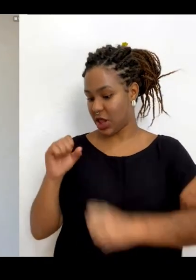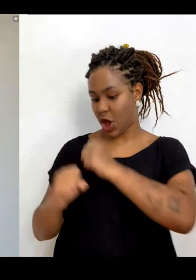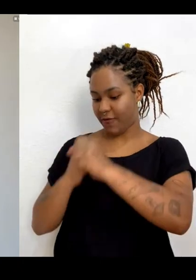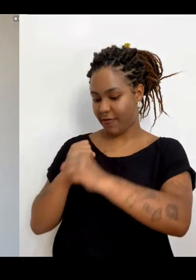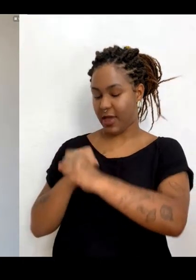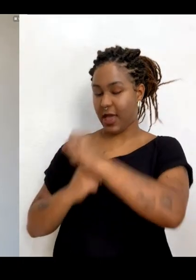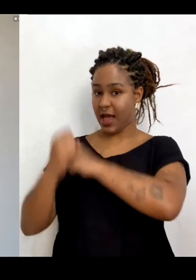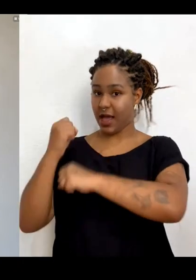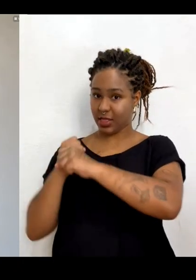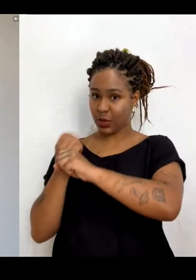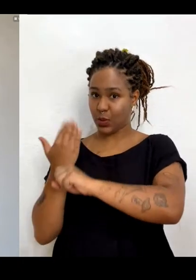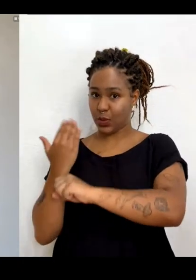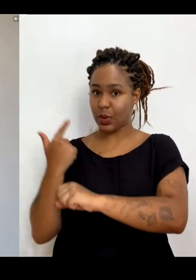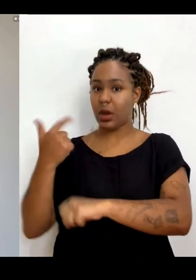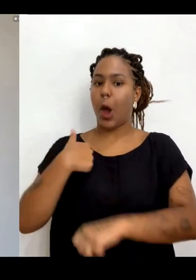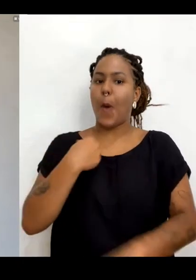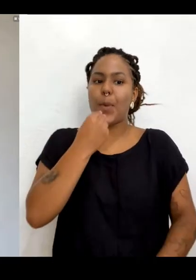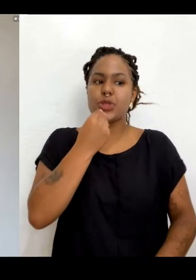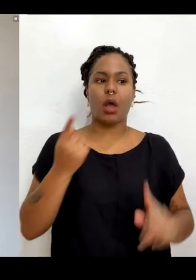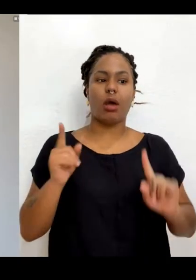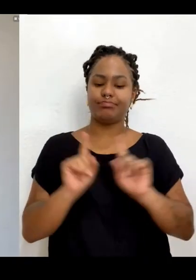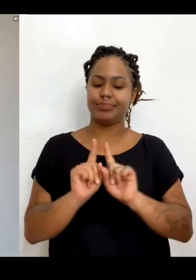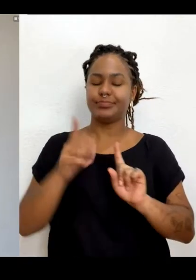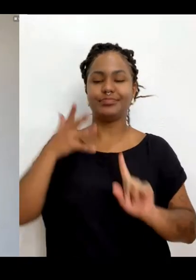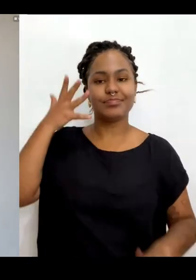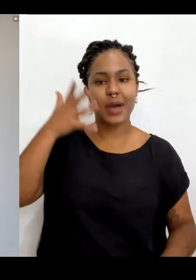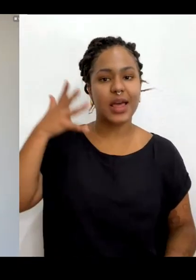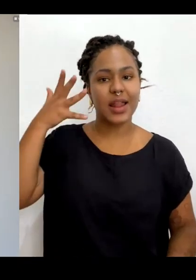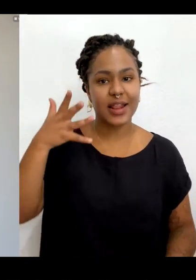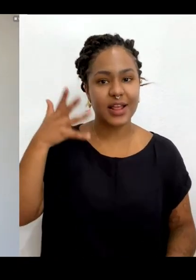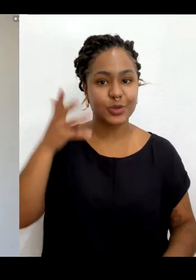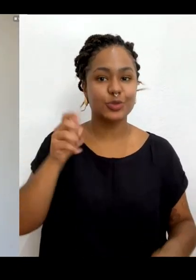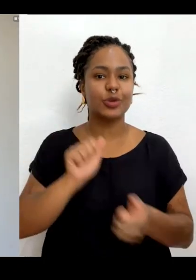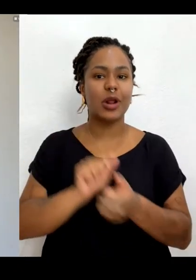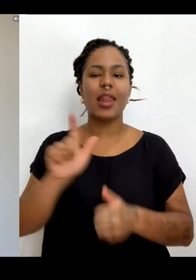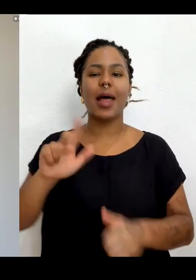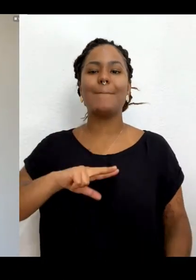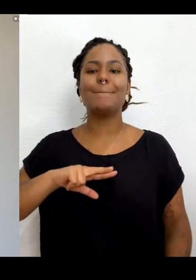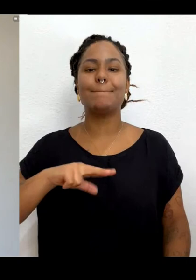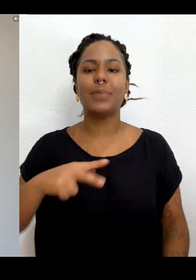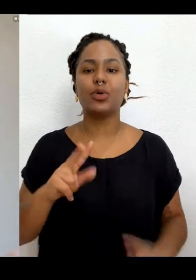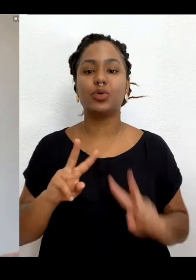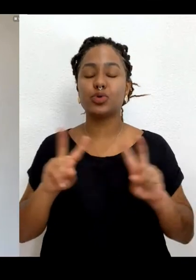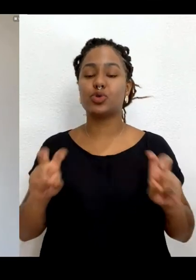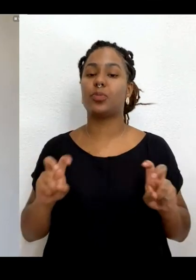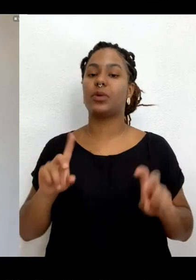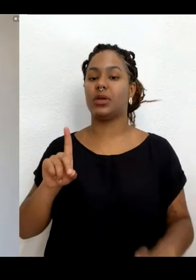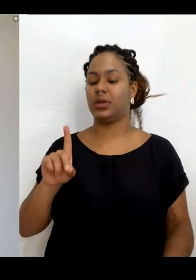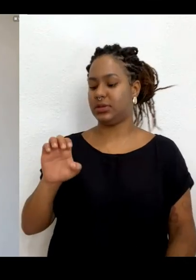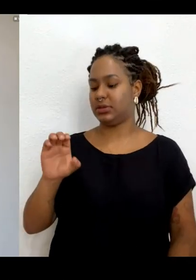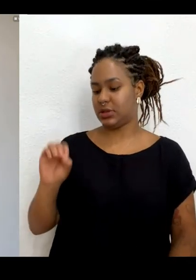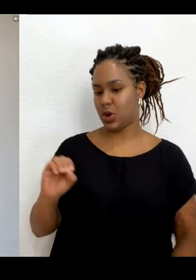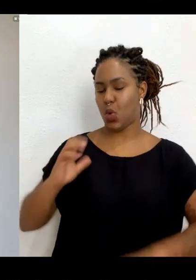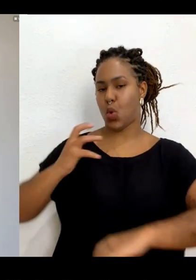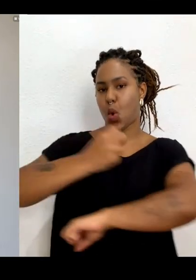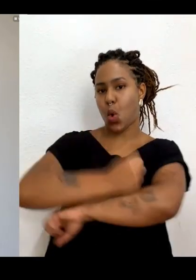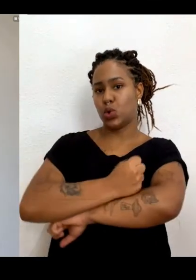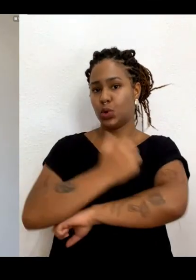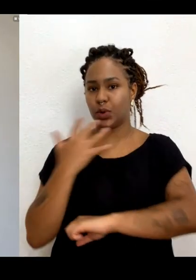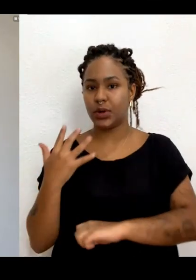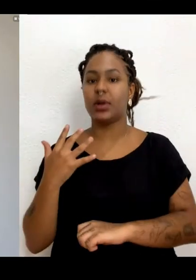on newer note colonization so hearing her warmth and voice was took me back to that